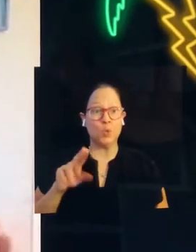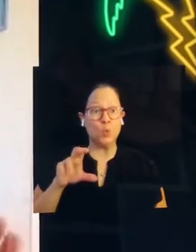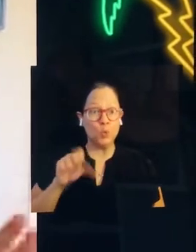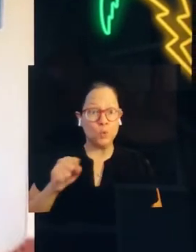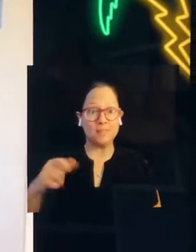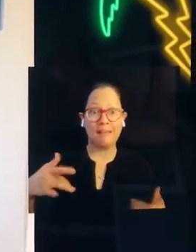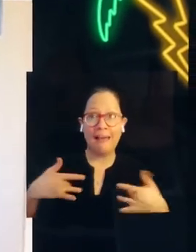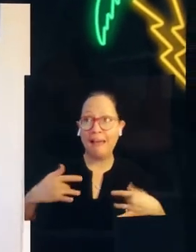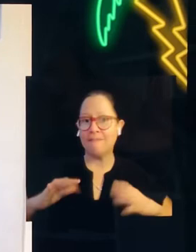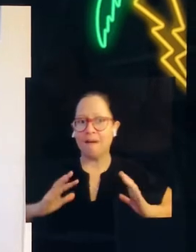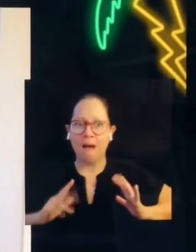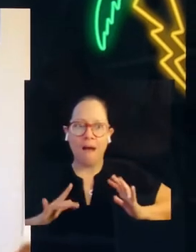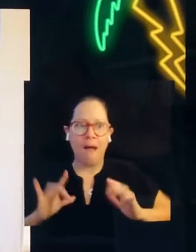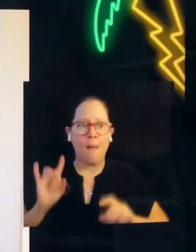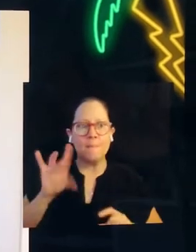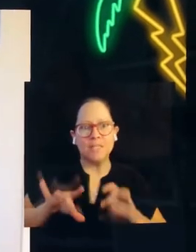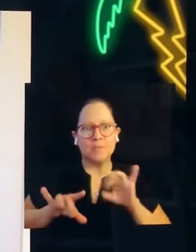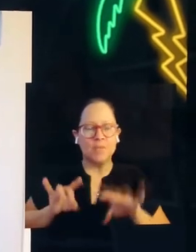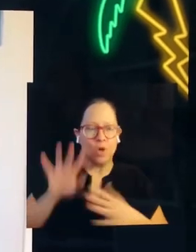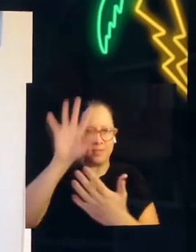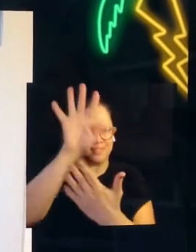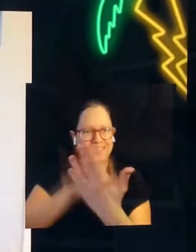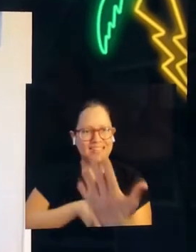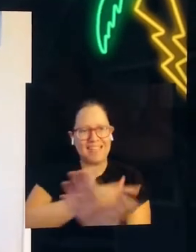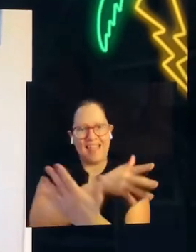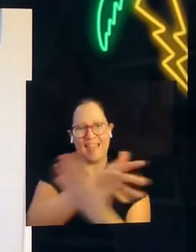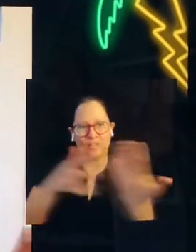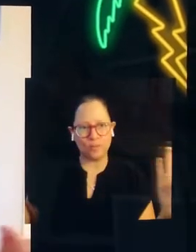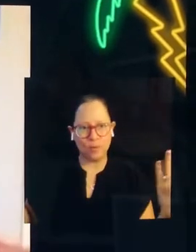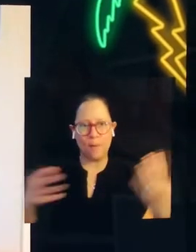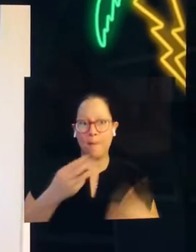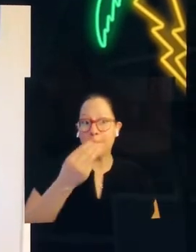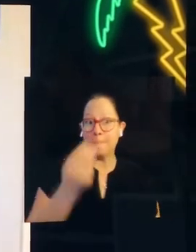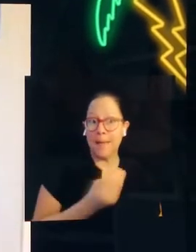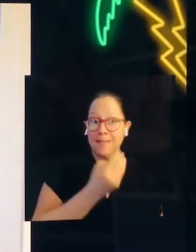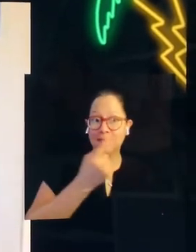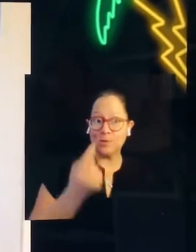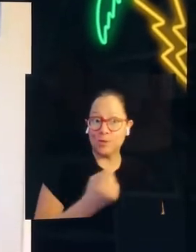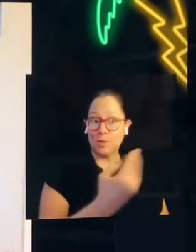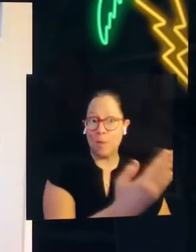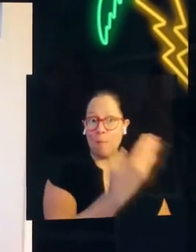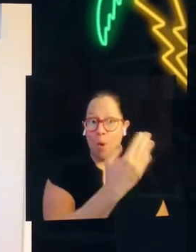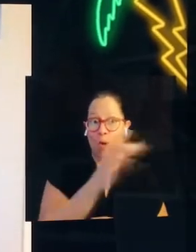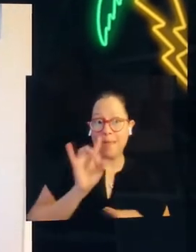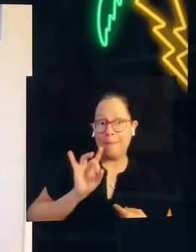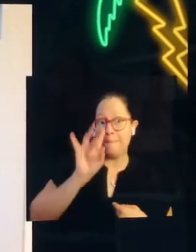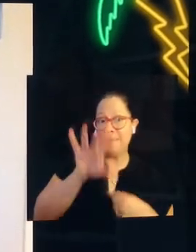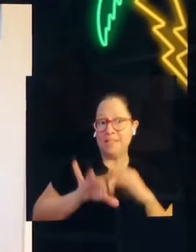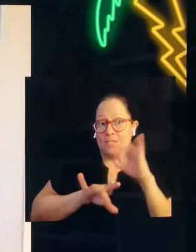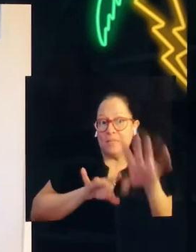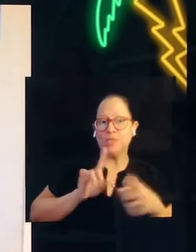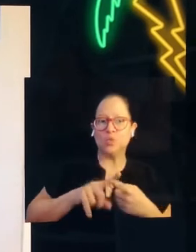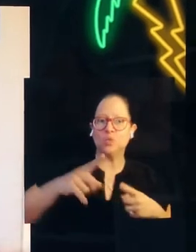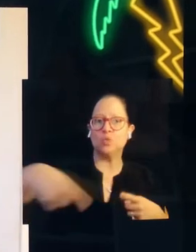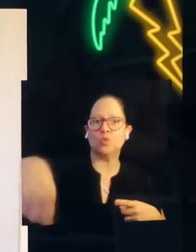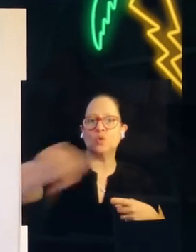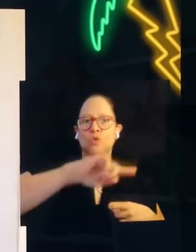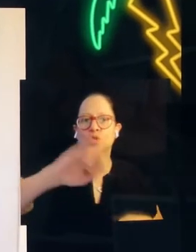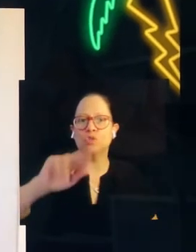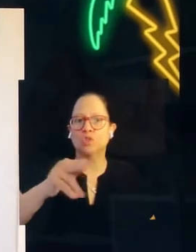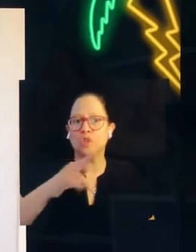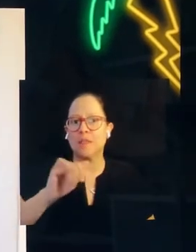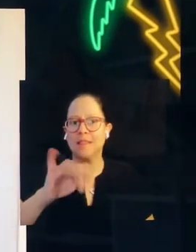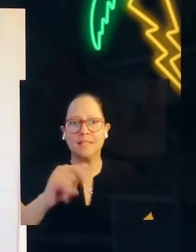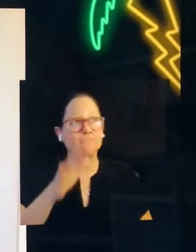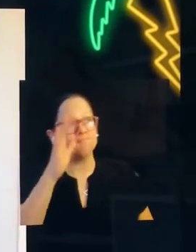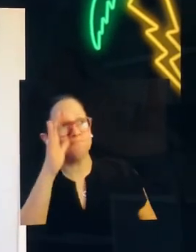times. Monday and Tuesday mornings are the best times, according to journalists, that they like to receive pitches. They don't like to